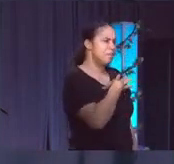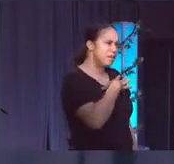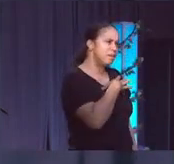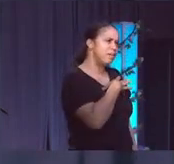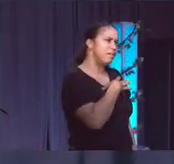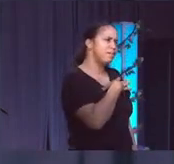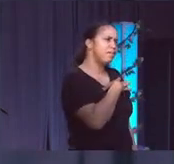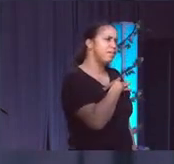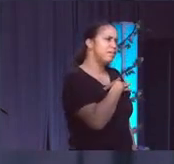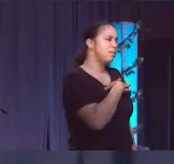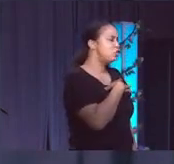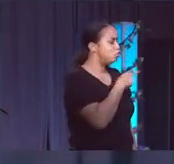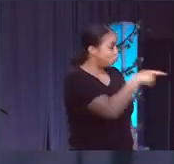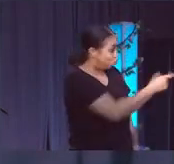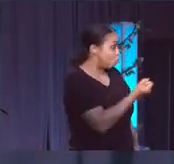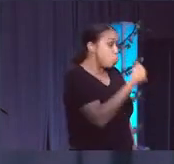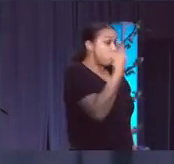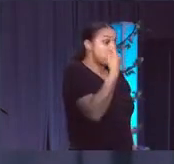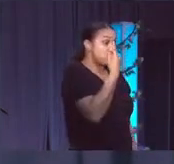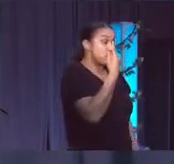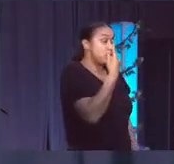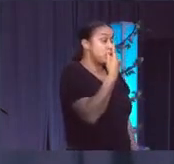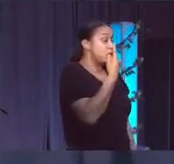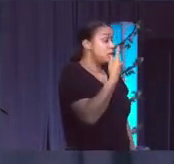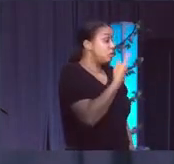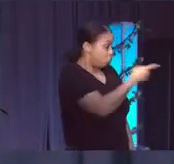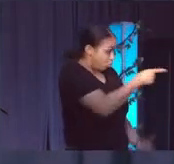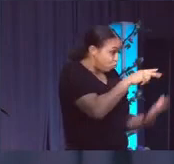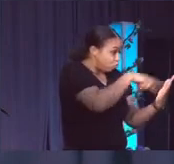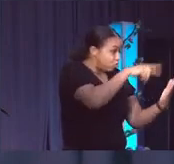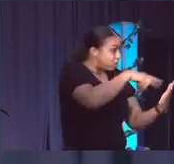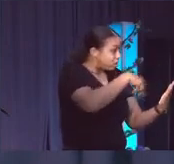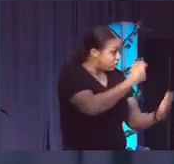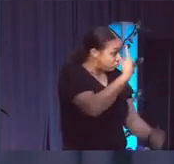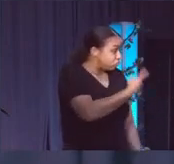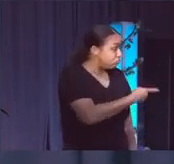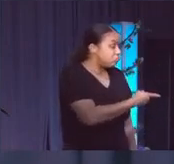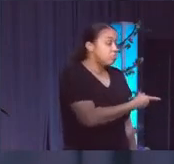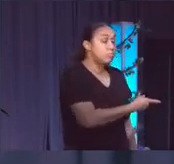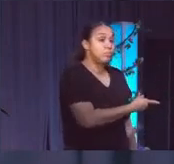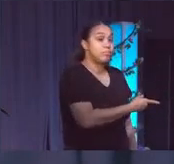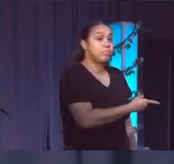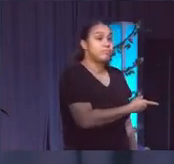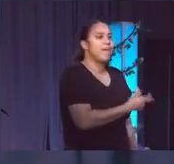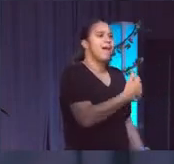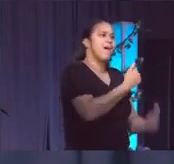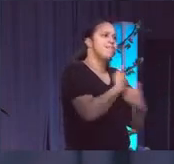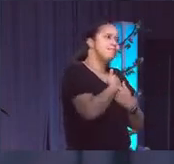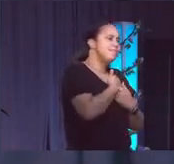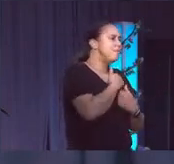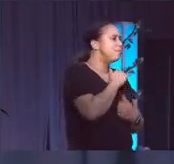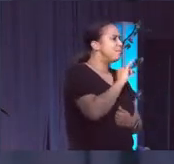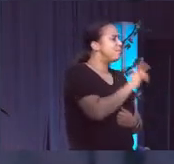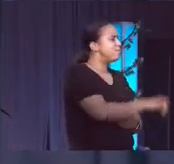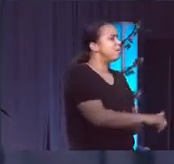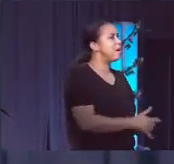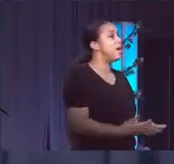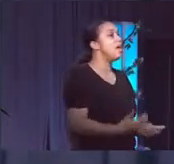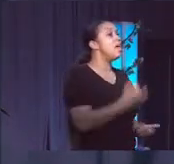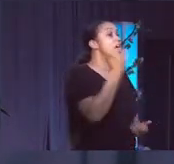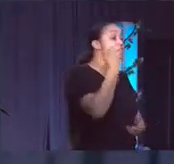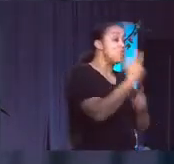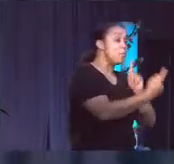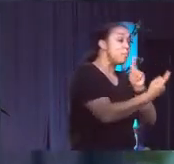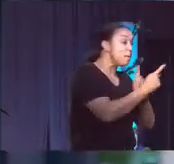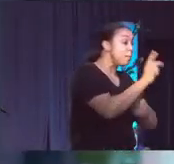He says, do you understand what you're reading? I love this. Philip, listen, if you're going to meet